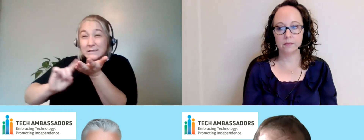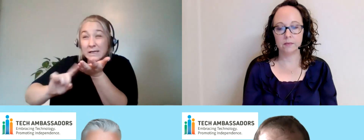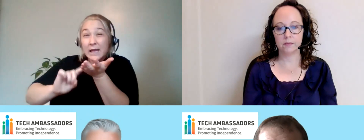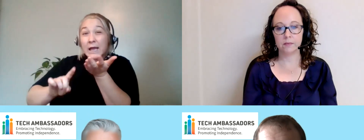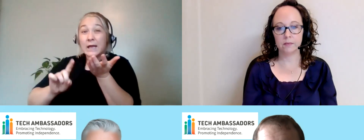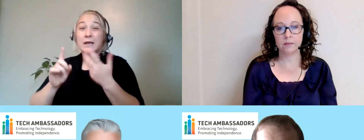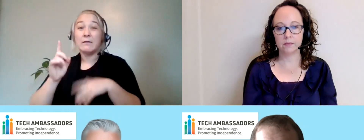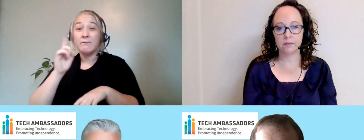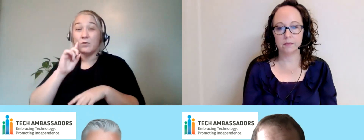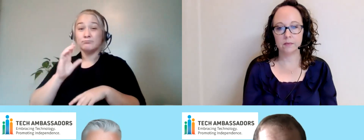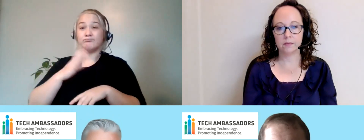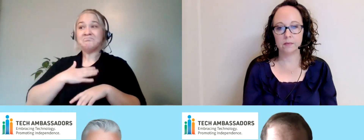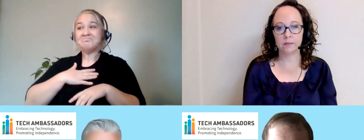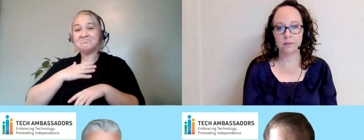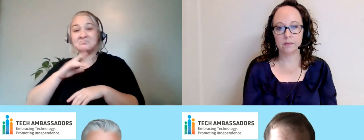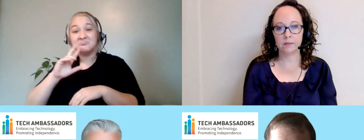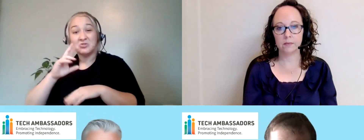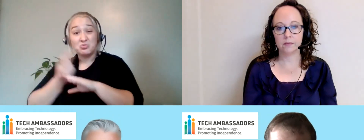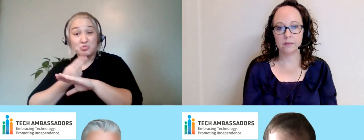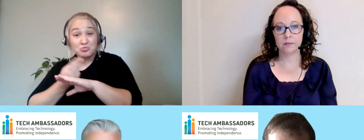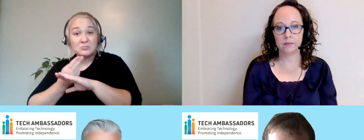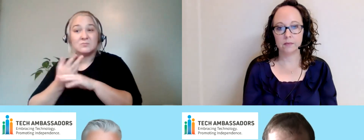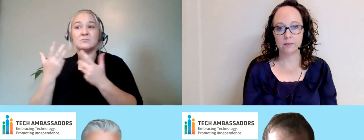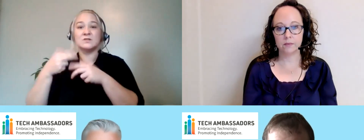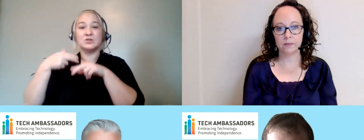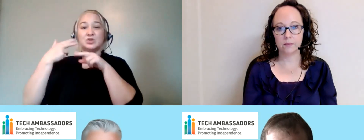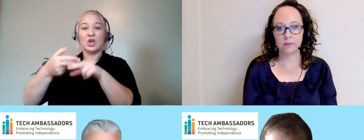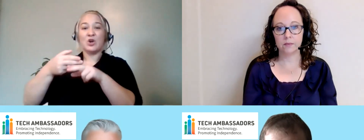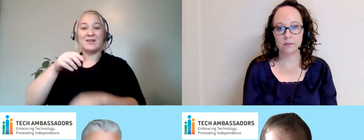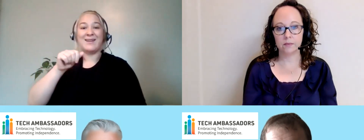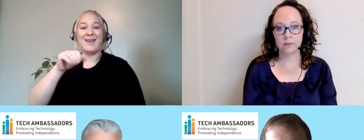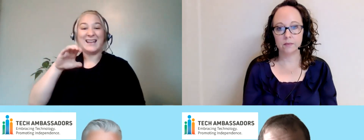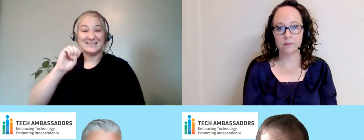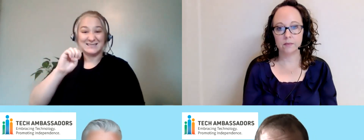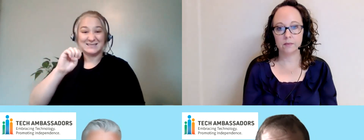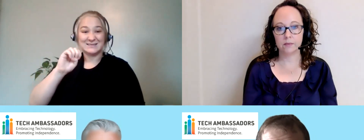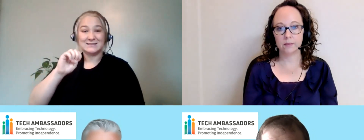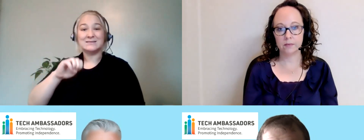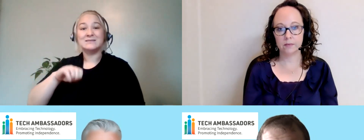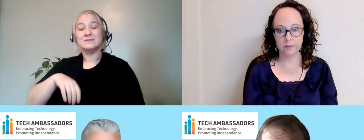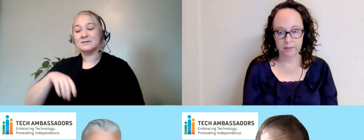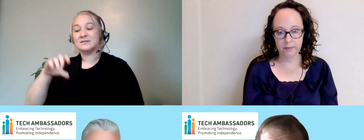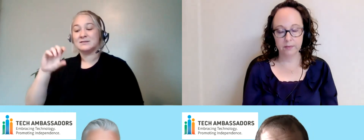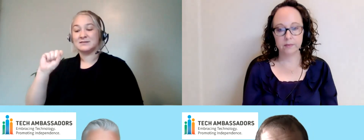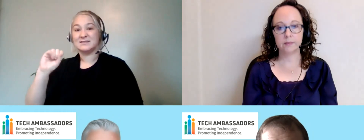using is called ACESIGHT,